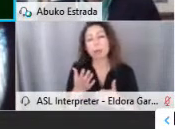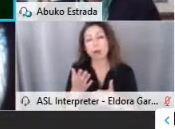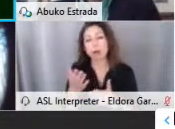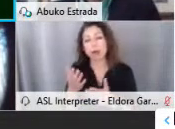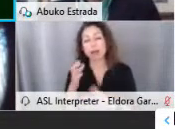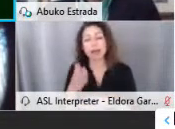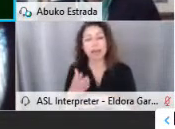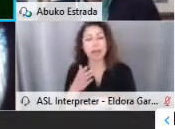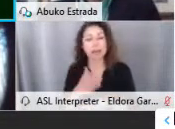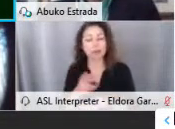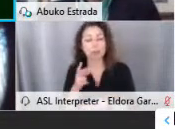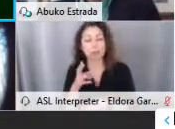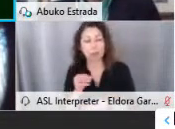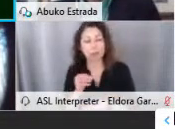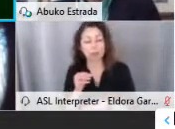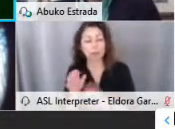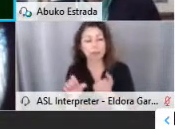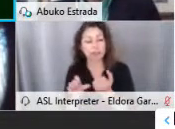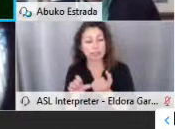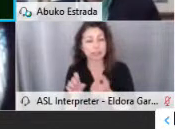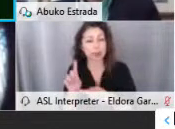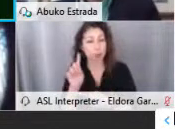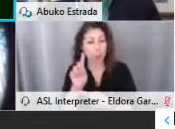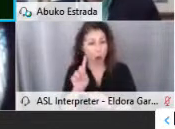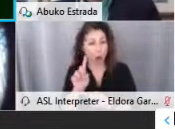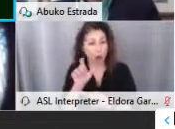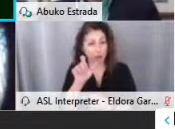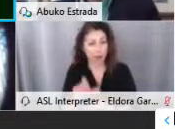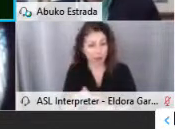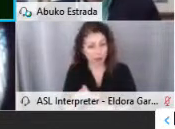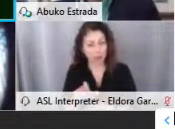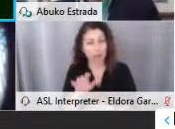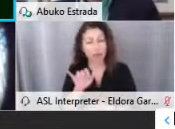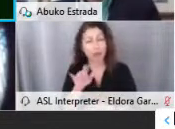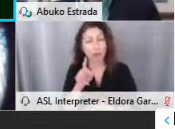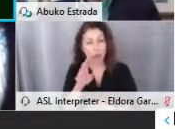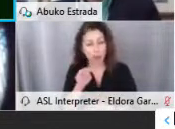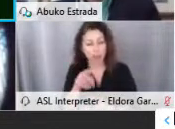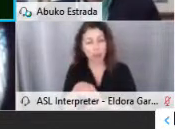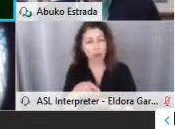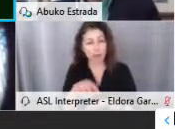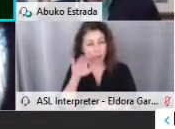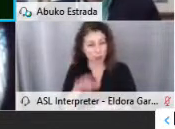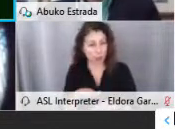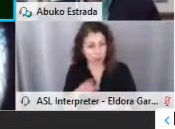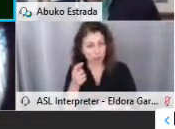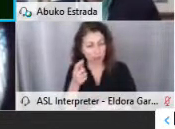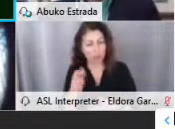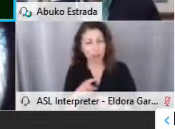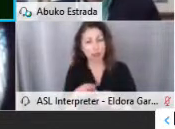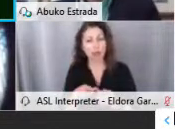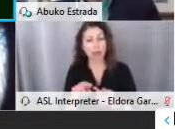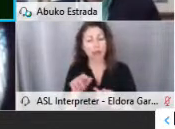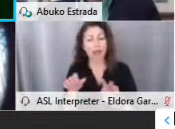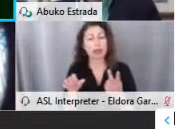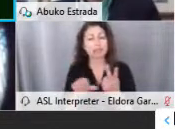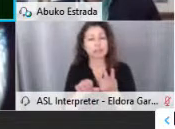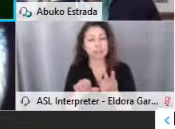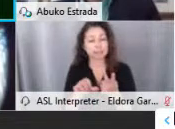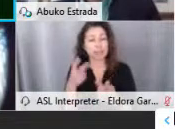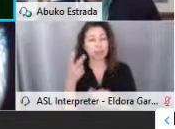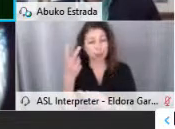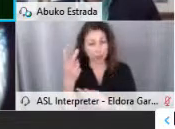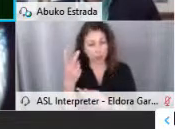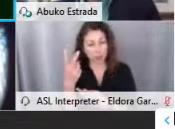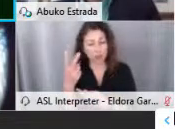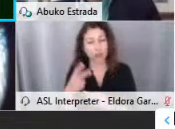enhanced premium assistance 1, which reduces premium payments a little bit; enhanced premium